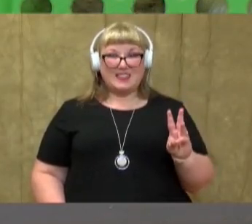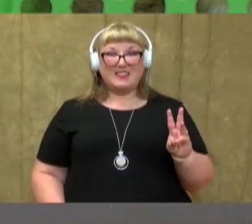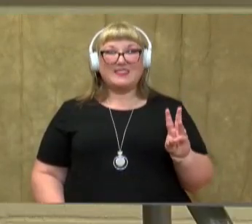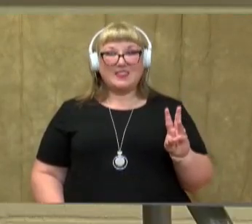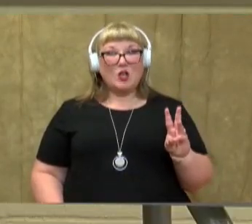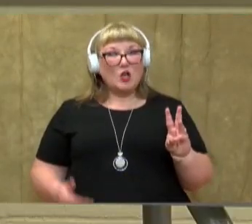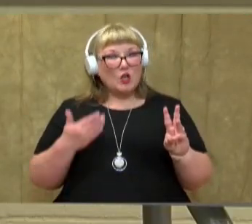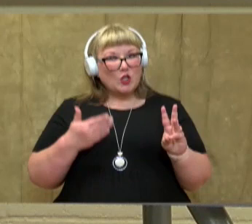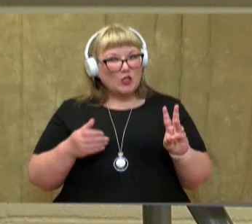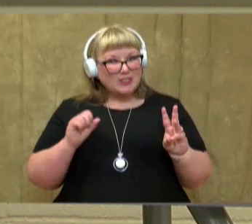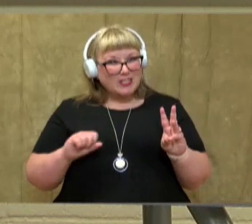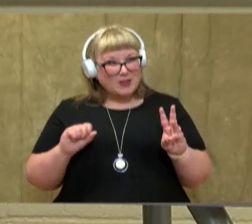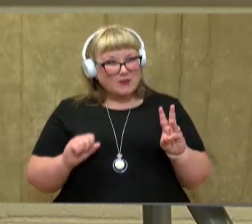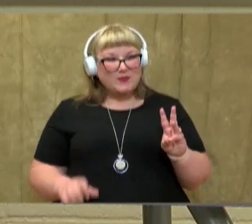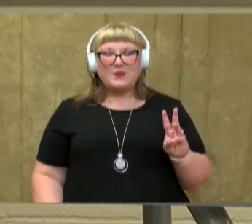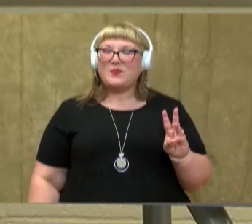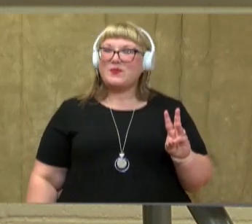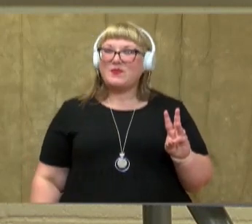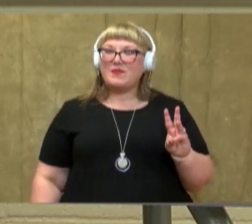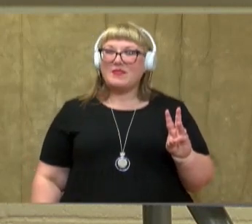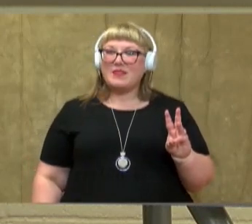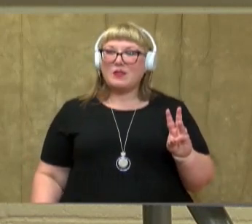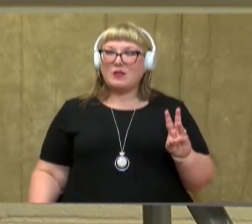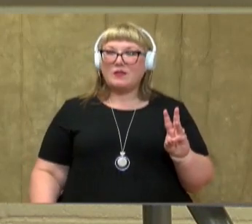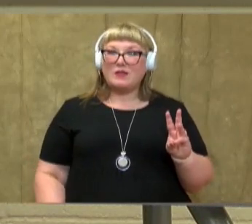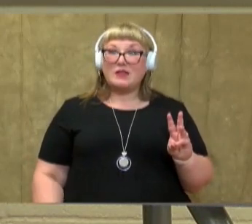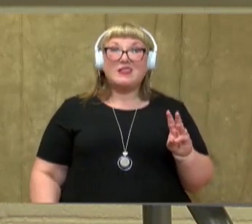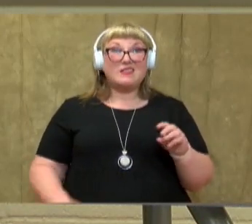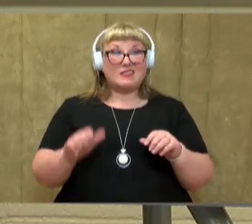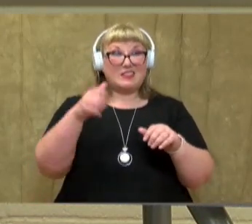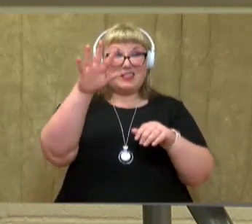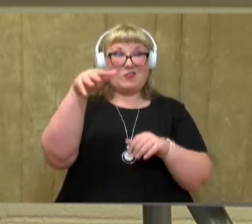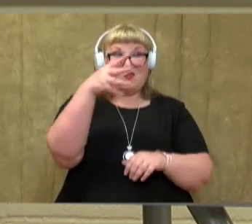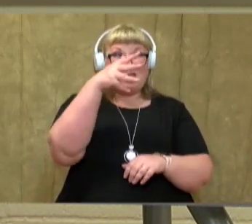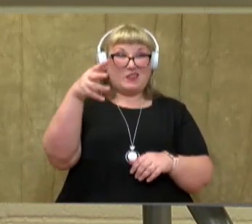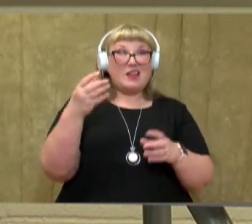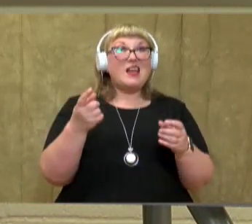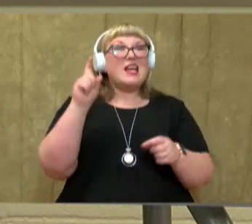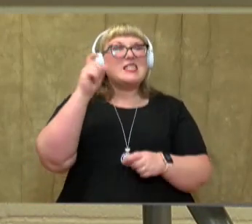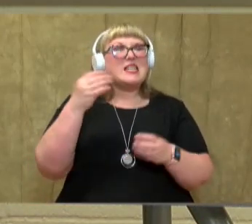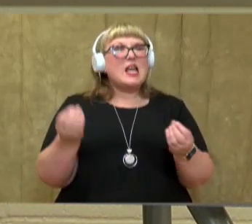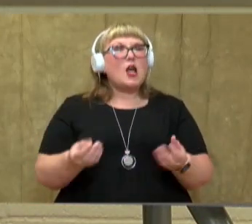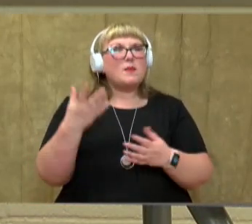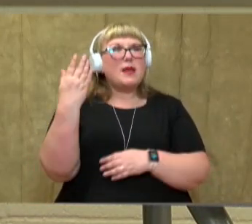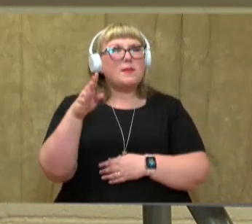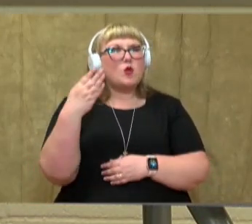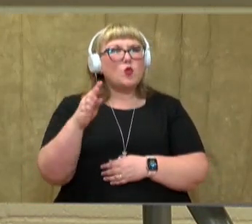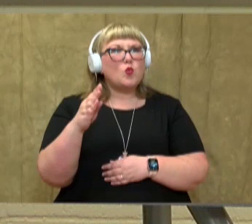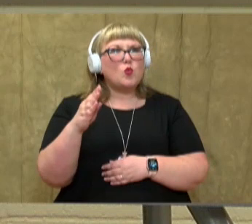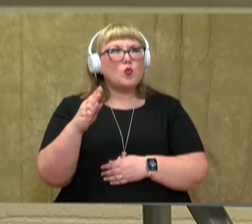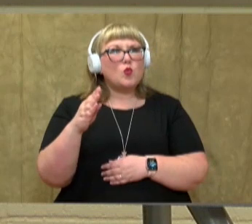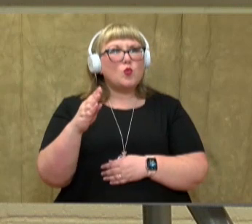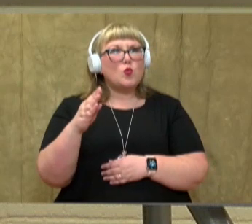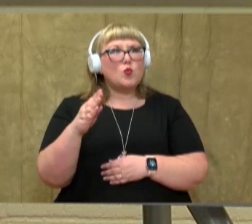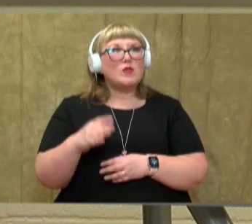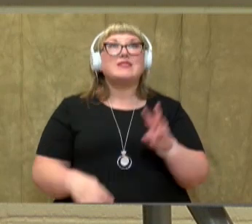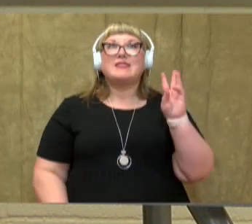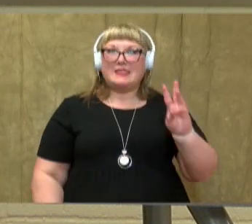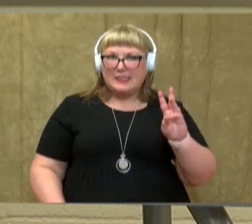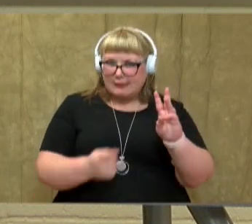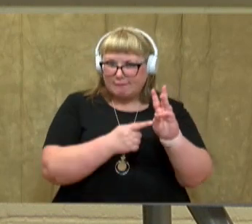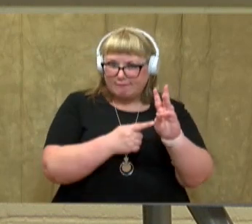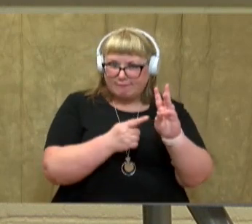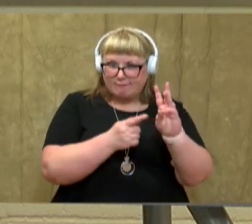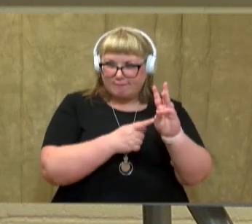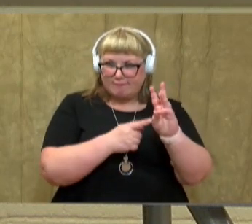1, 2, 3, 4, 5, 6. Good job. All right, now we need to look at that on our 10 frame. We need how many blue dots on our 10 frame?